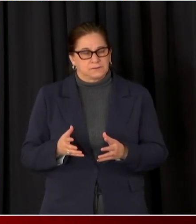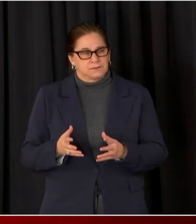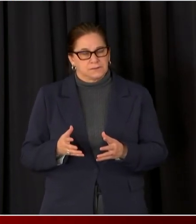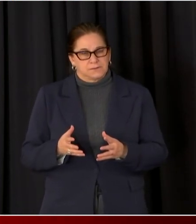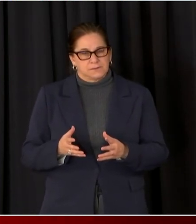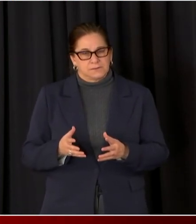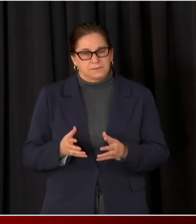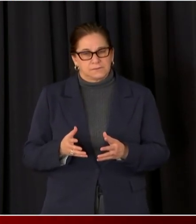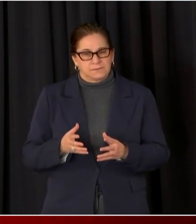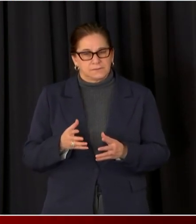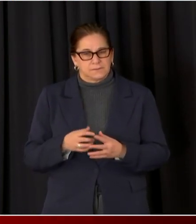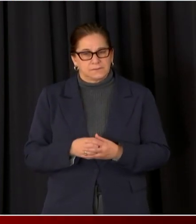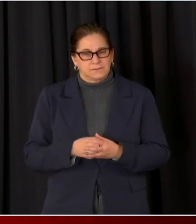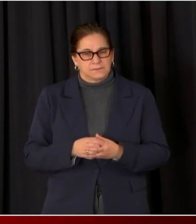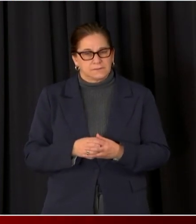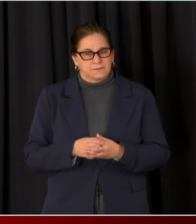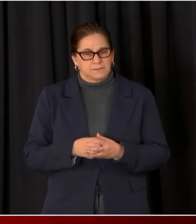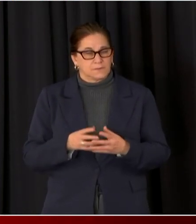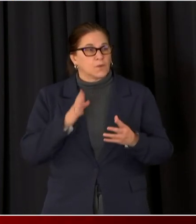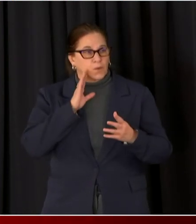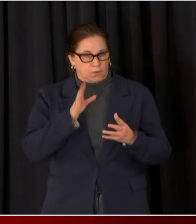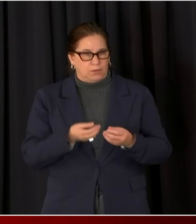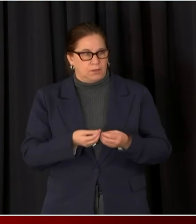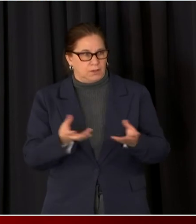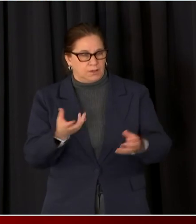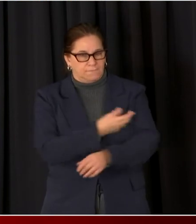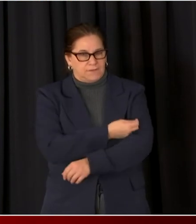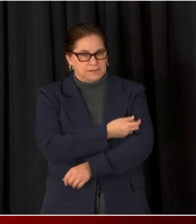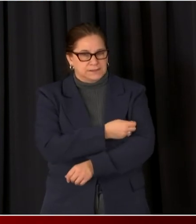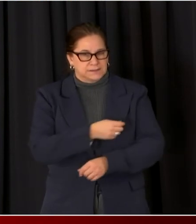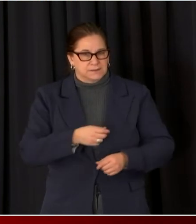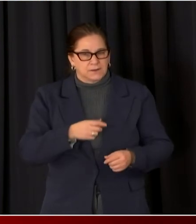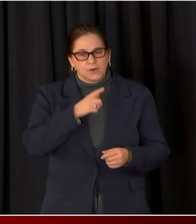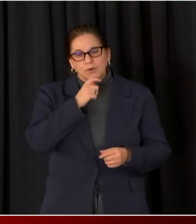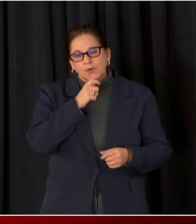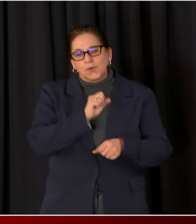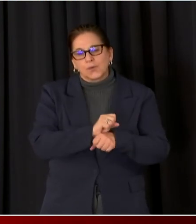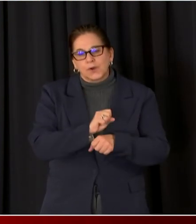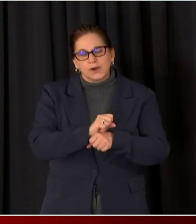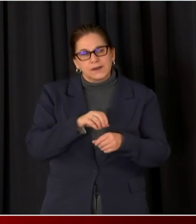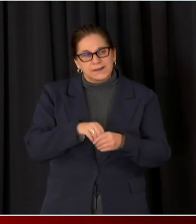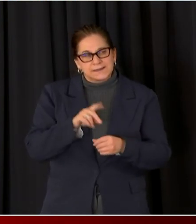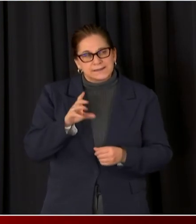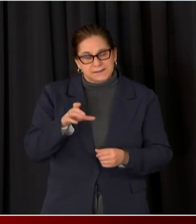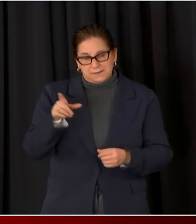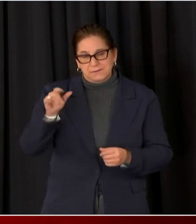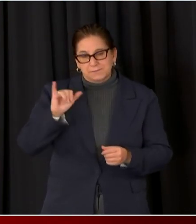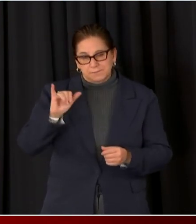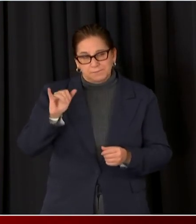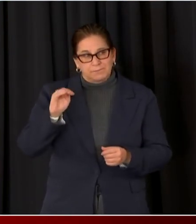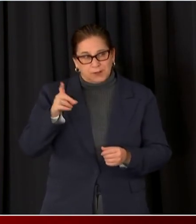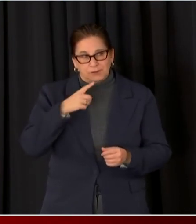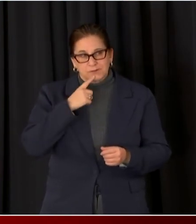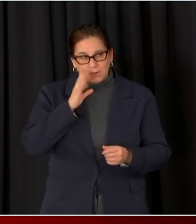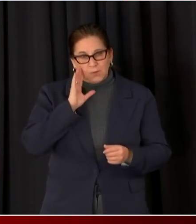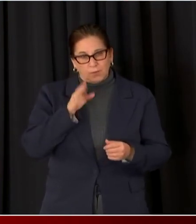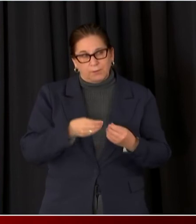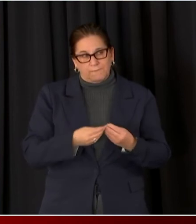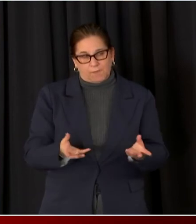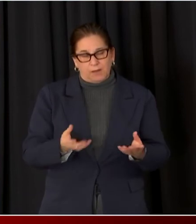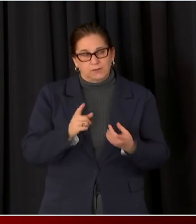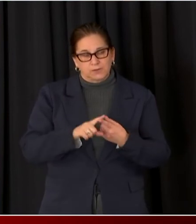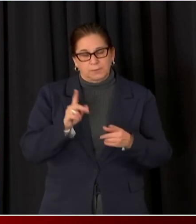allotment their residents who work in DC healthcare systems. Sure. Two notable comments I'll make about that.